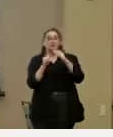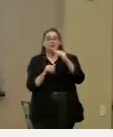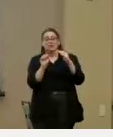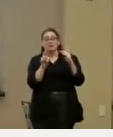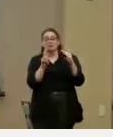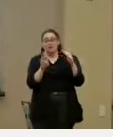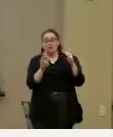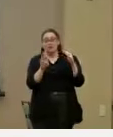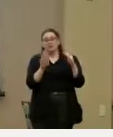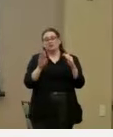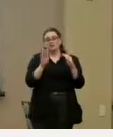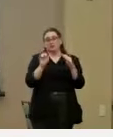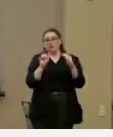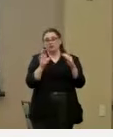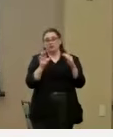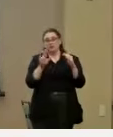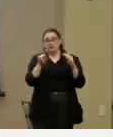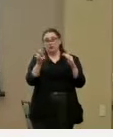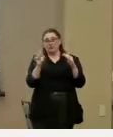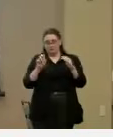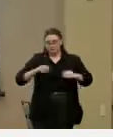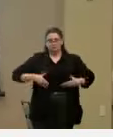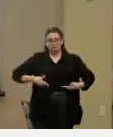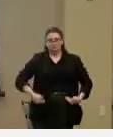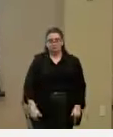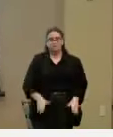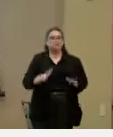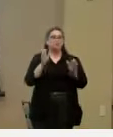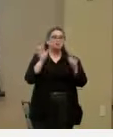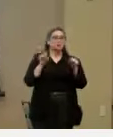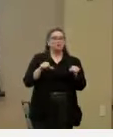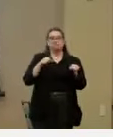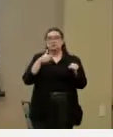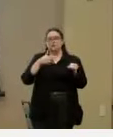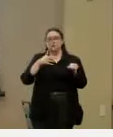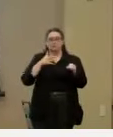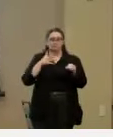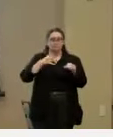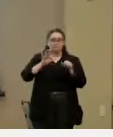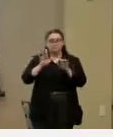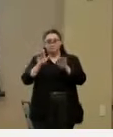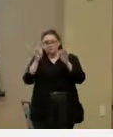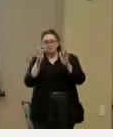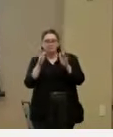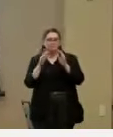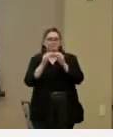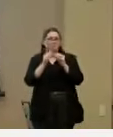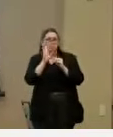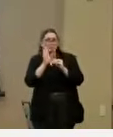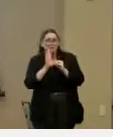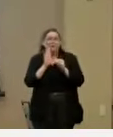commonly described as red, but we know in skin of color that can be violaceous or even slightly more